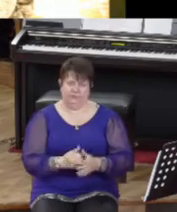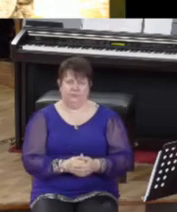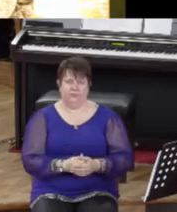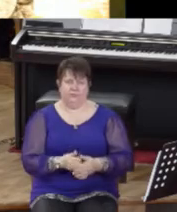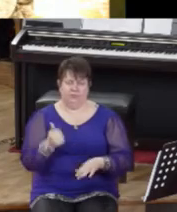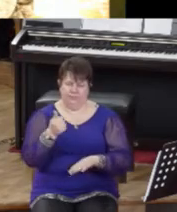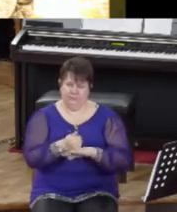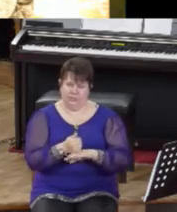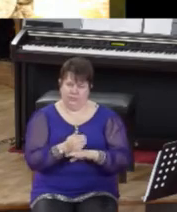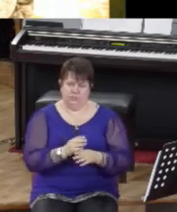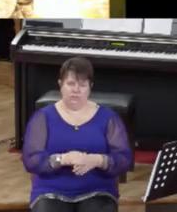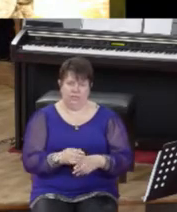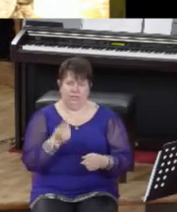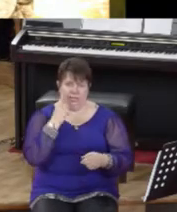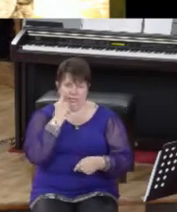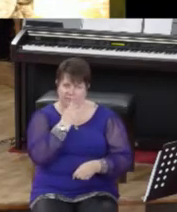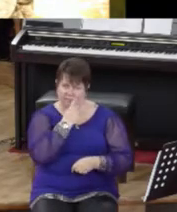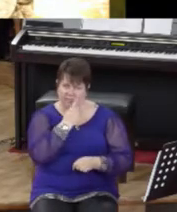on evidence.